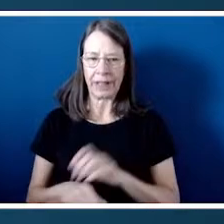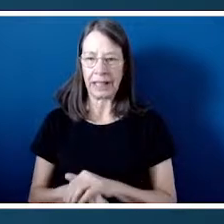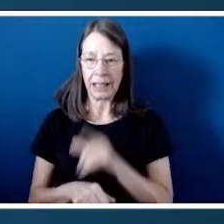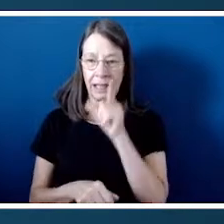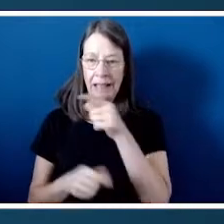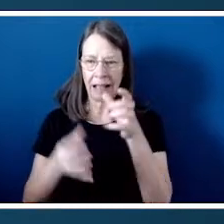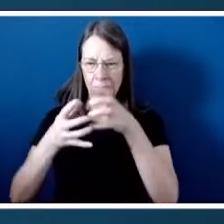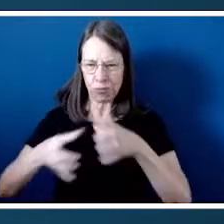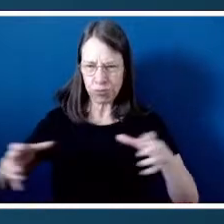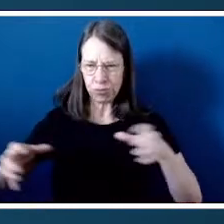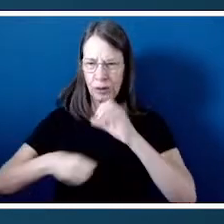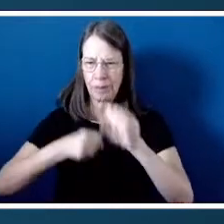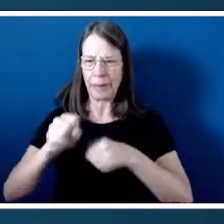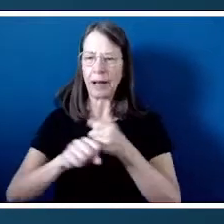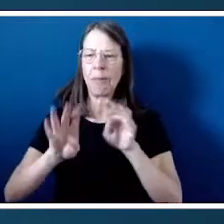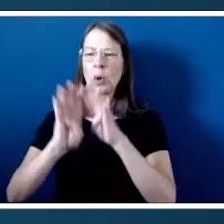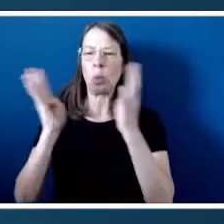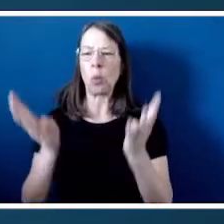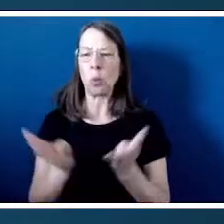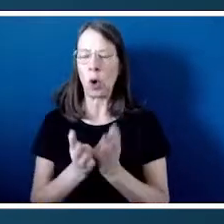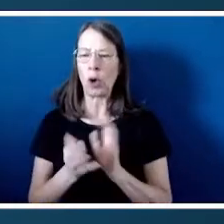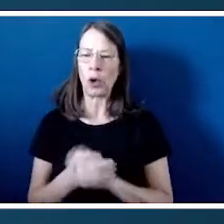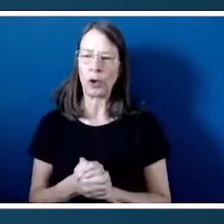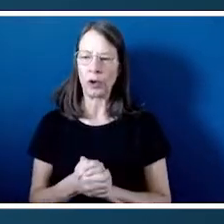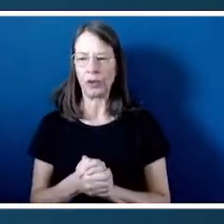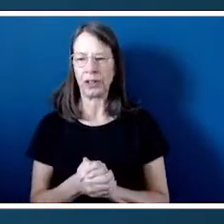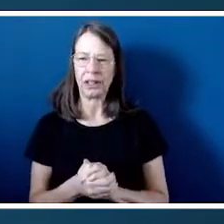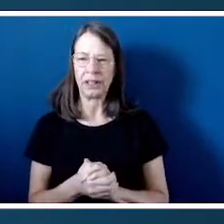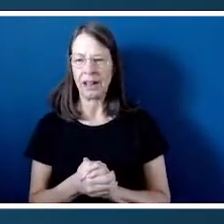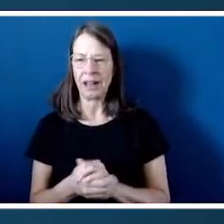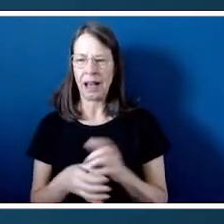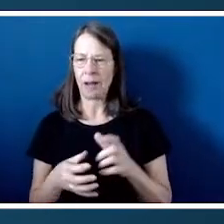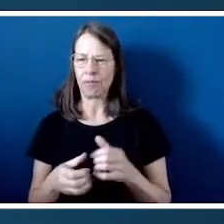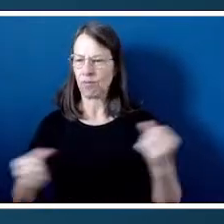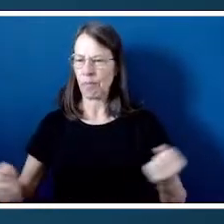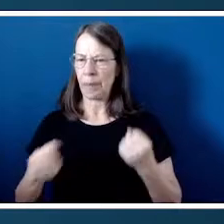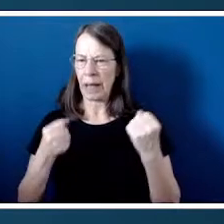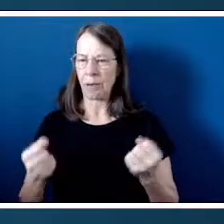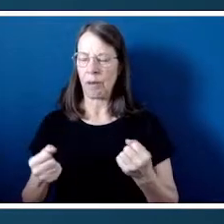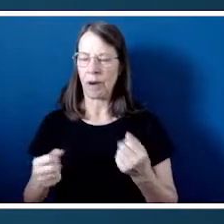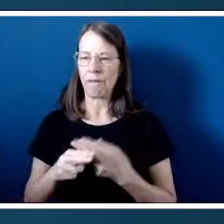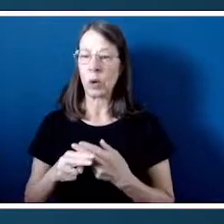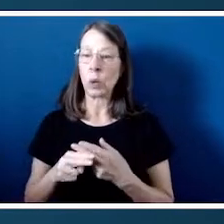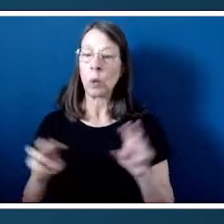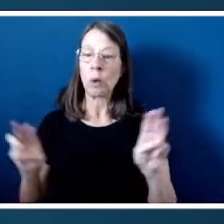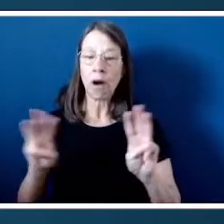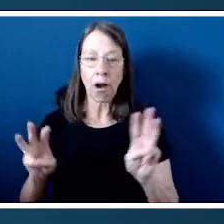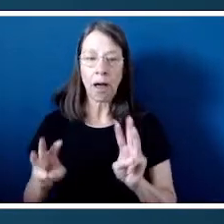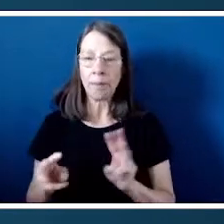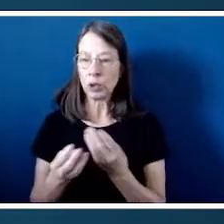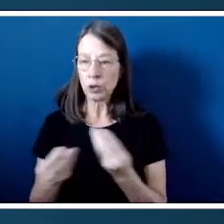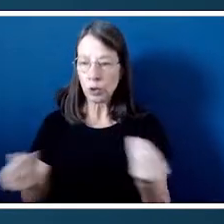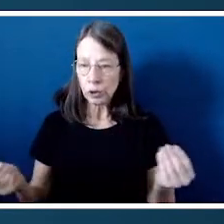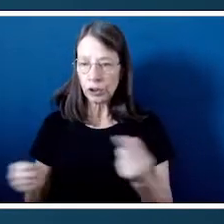superpower for climate solutions on land and across our seas.